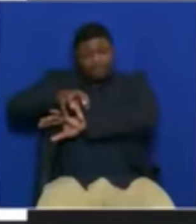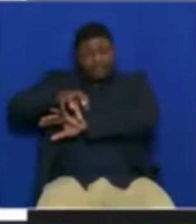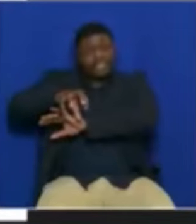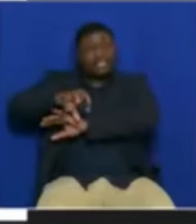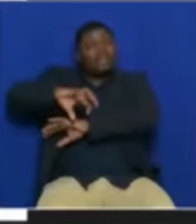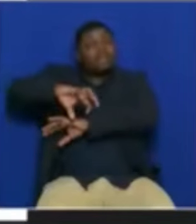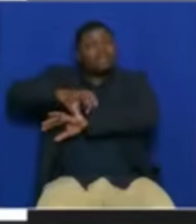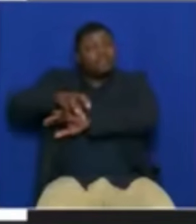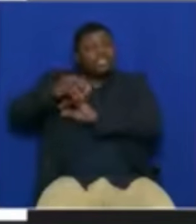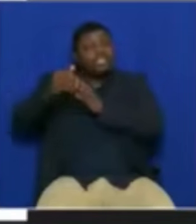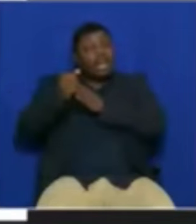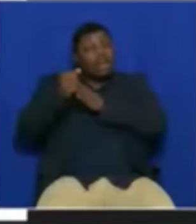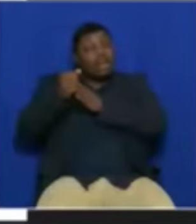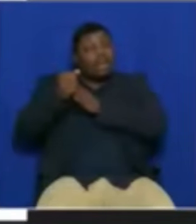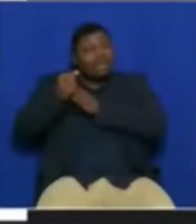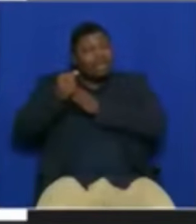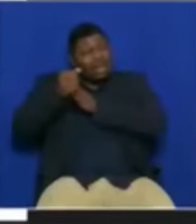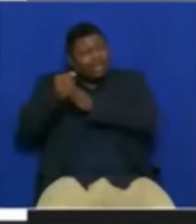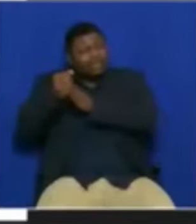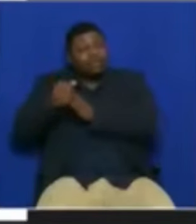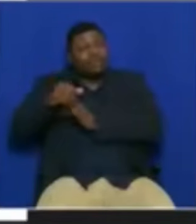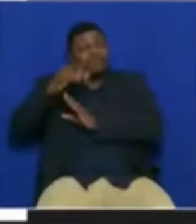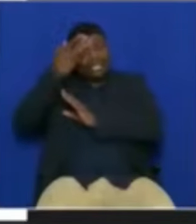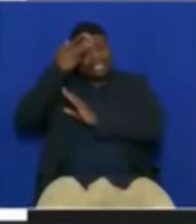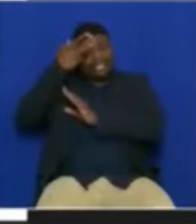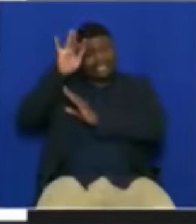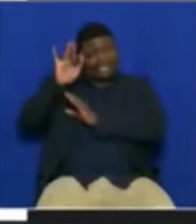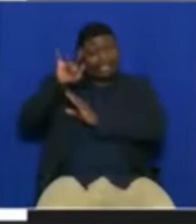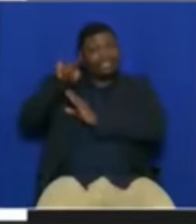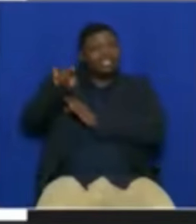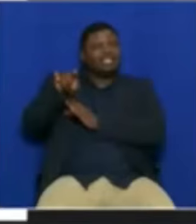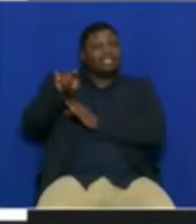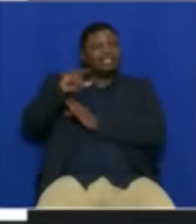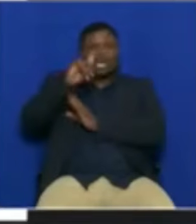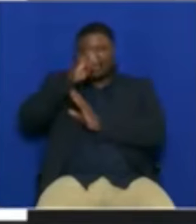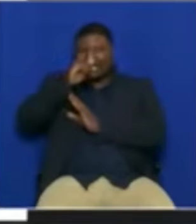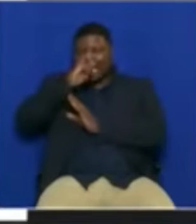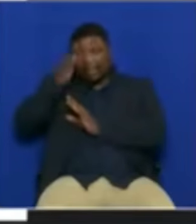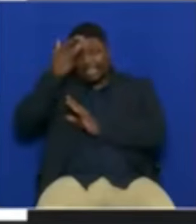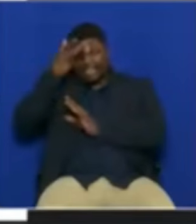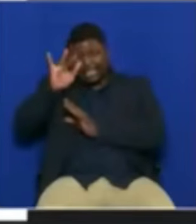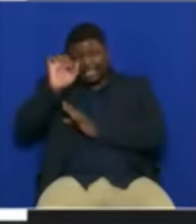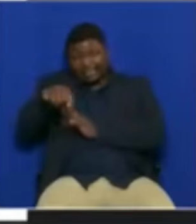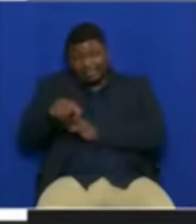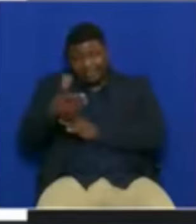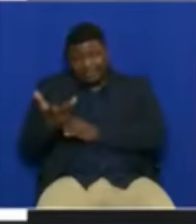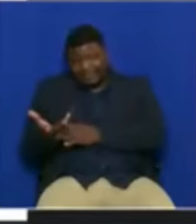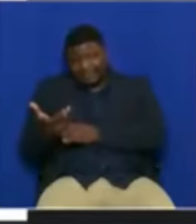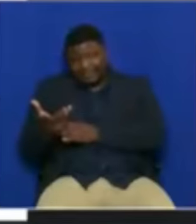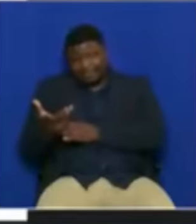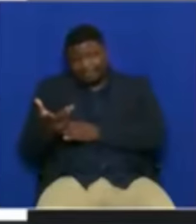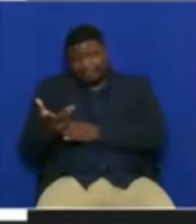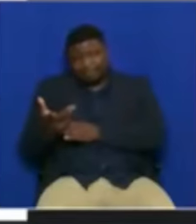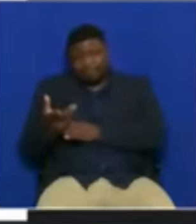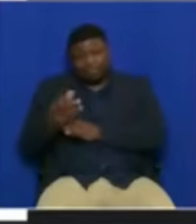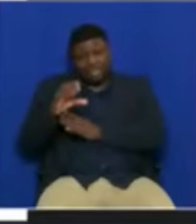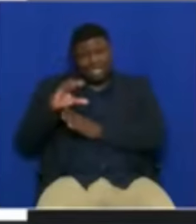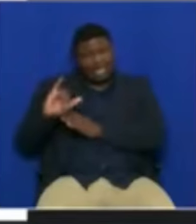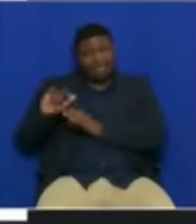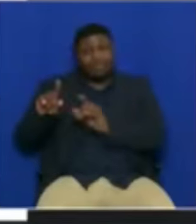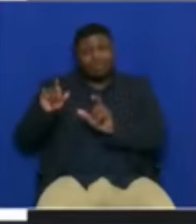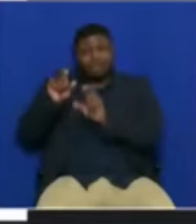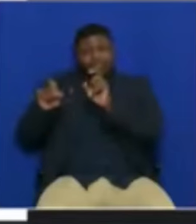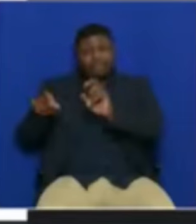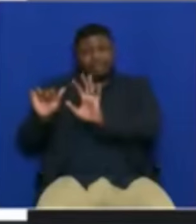the 6 major generals based within CI are provincial heads within the CI environment?